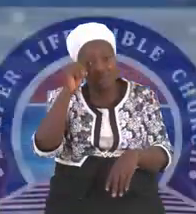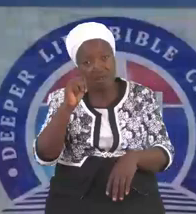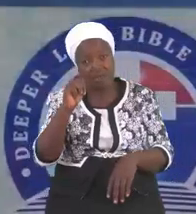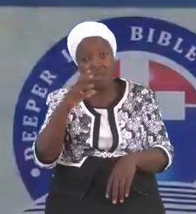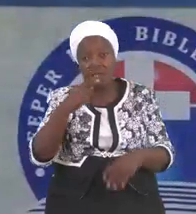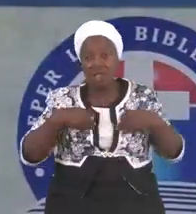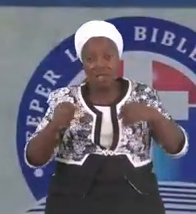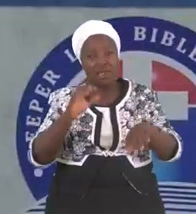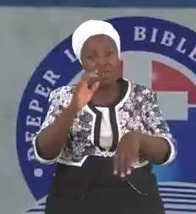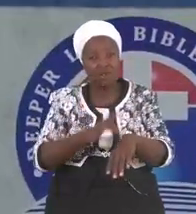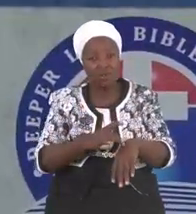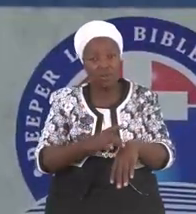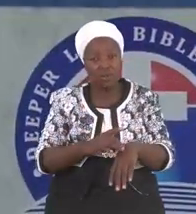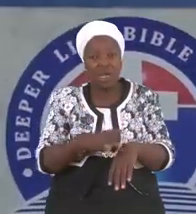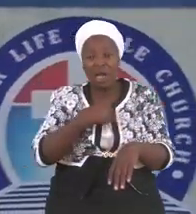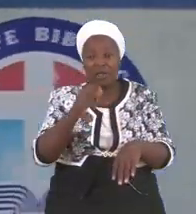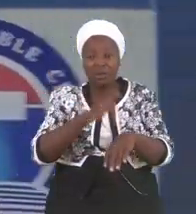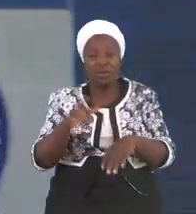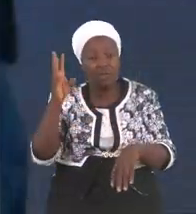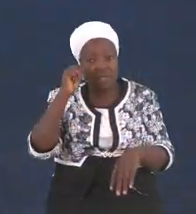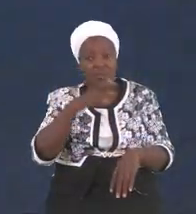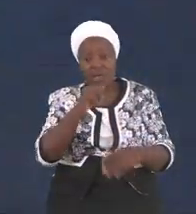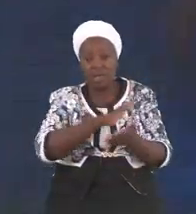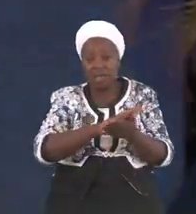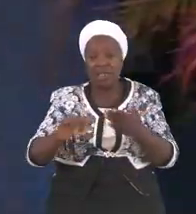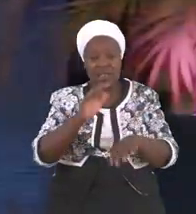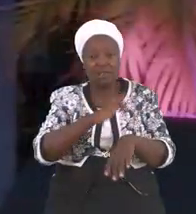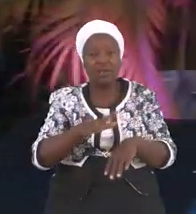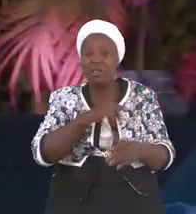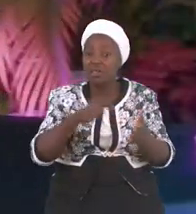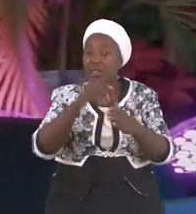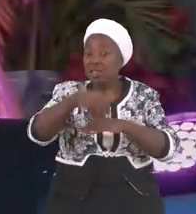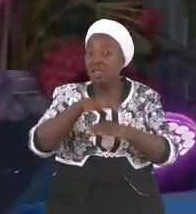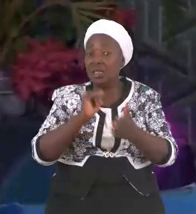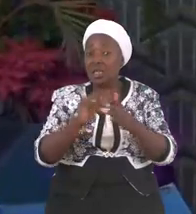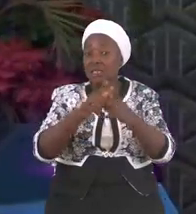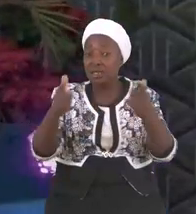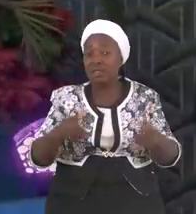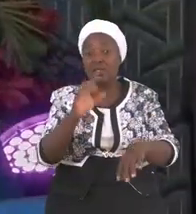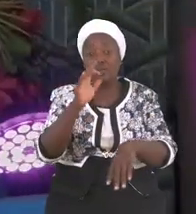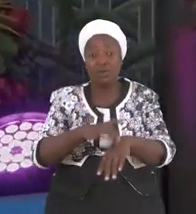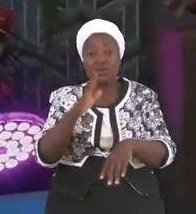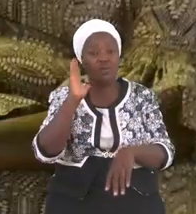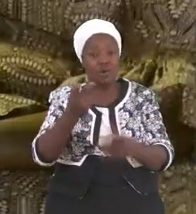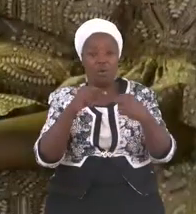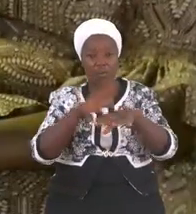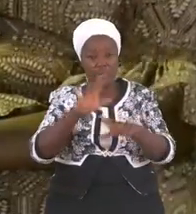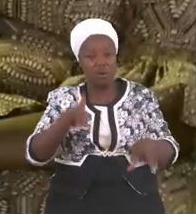A cleansing touch. Tonight, that supernatural touch will come upon your